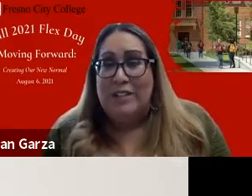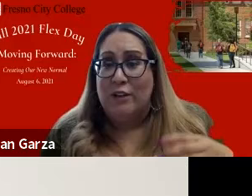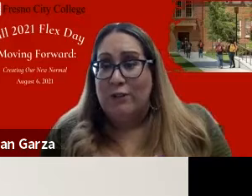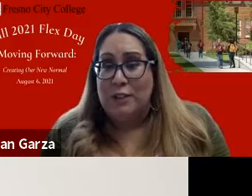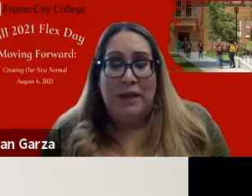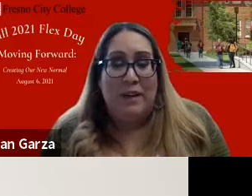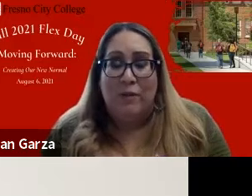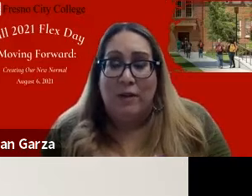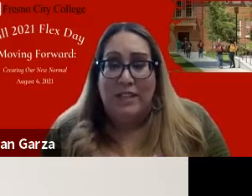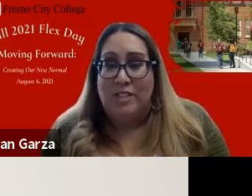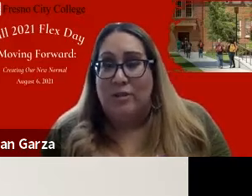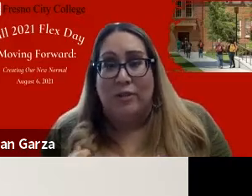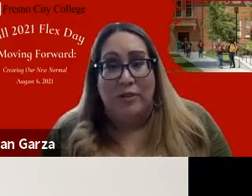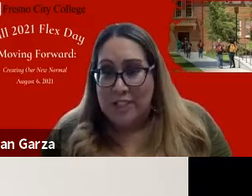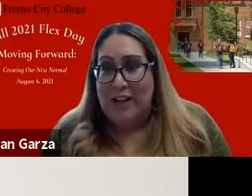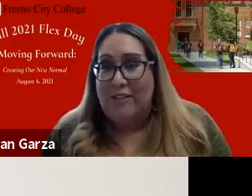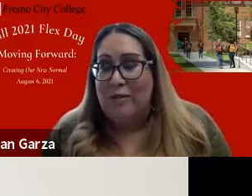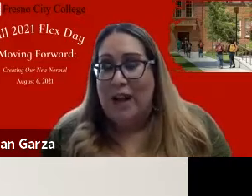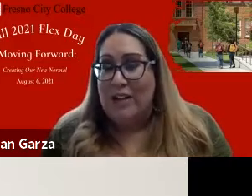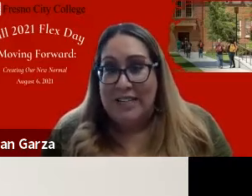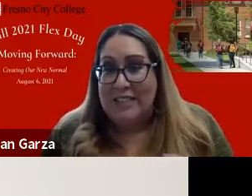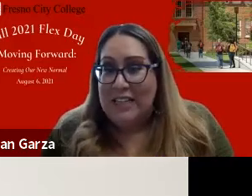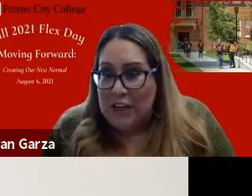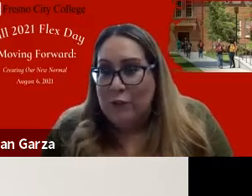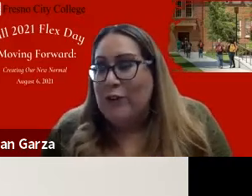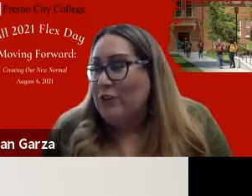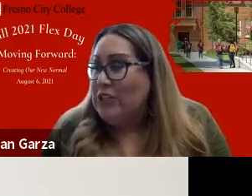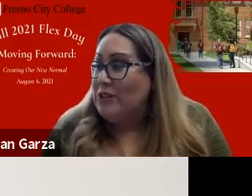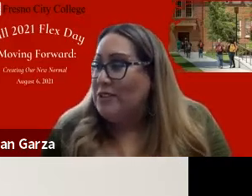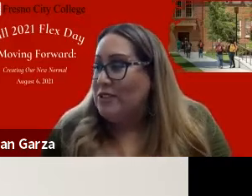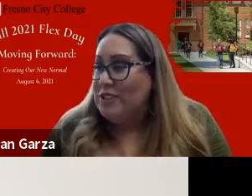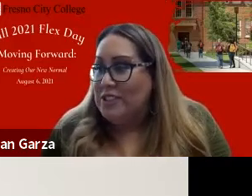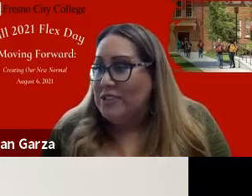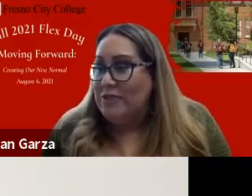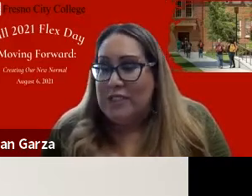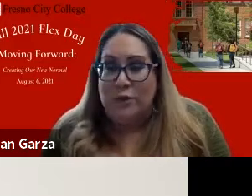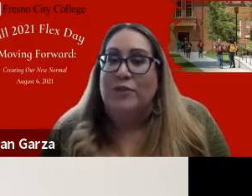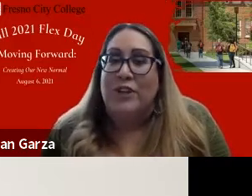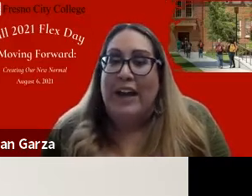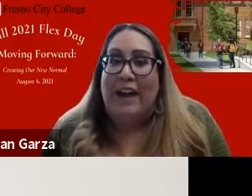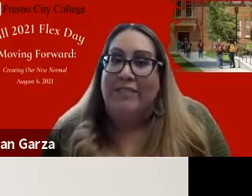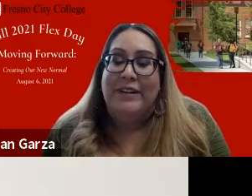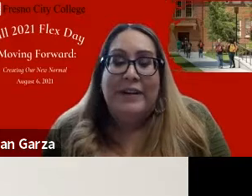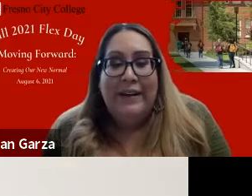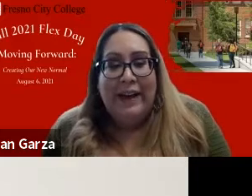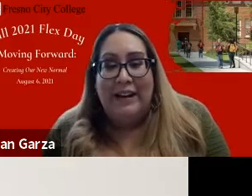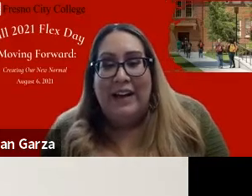whether it's your first baby or it's your third child, it's here for you to use. So it's just a resource for you to